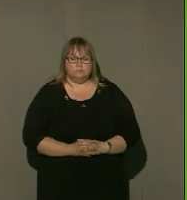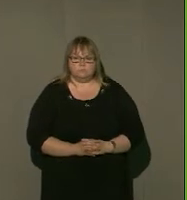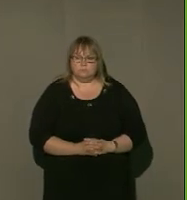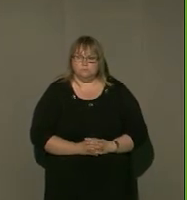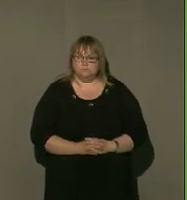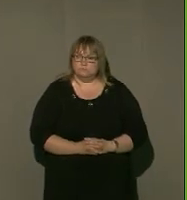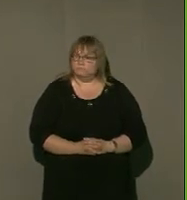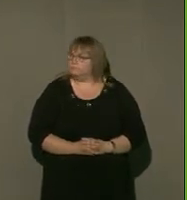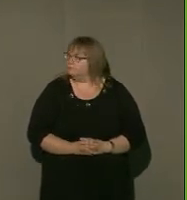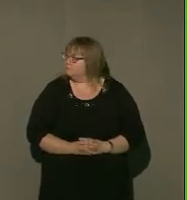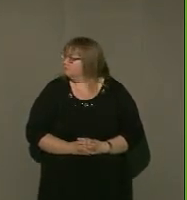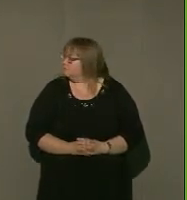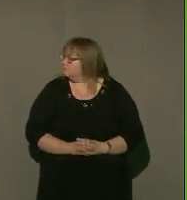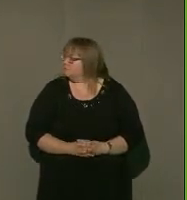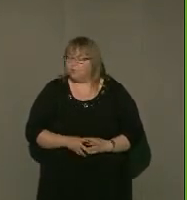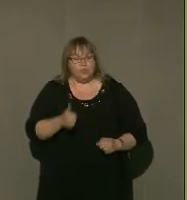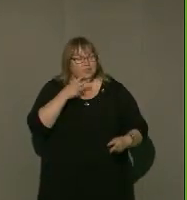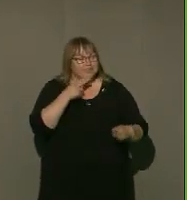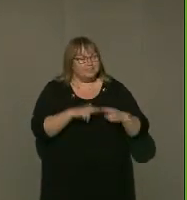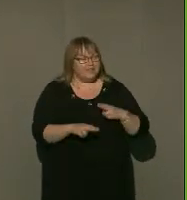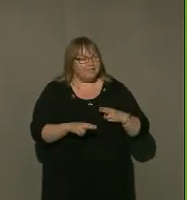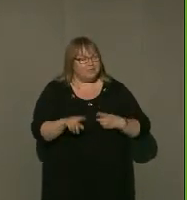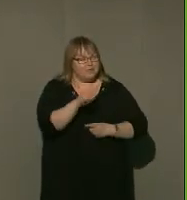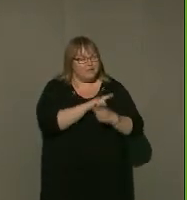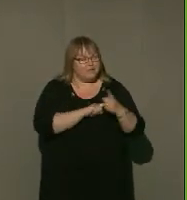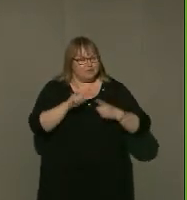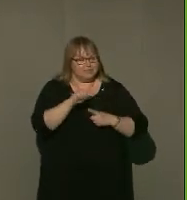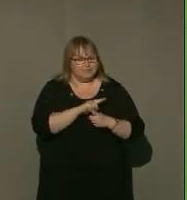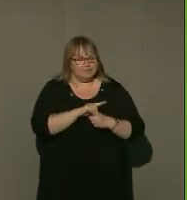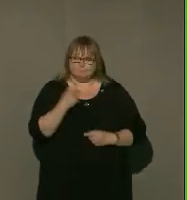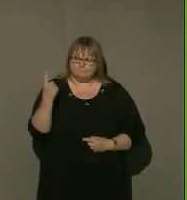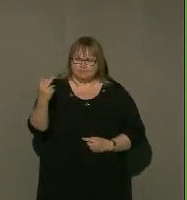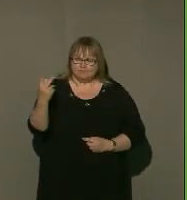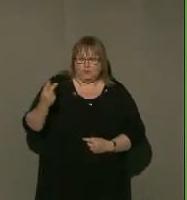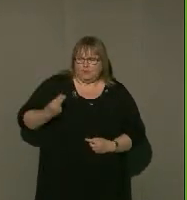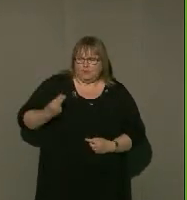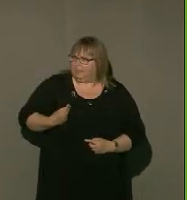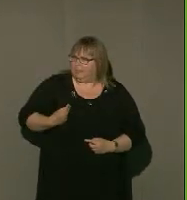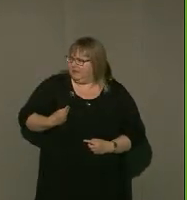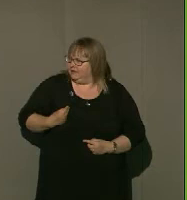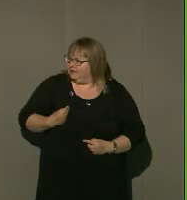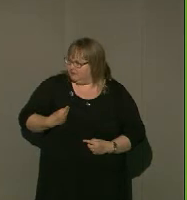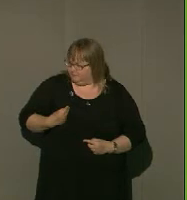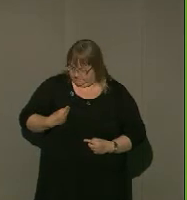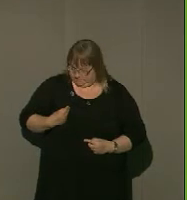Good afternoon, conference. Jen is going to come and join me to chair this